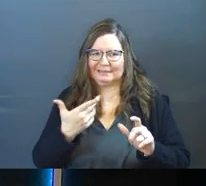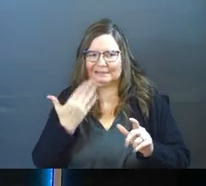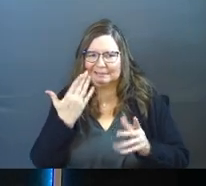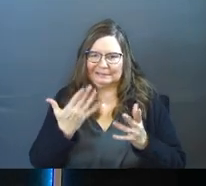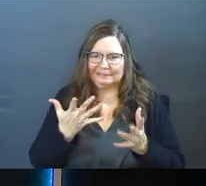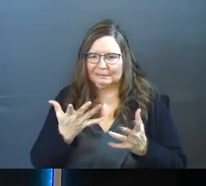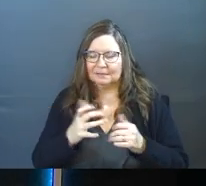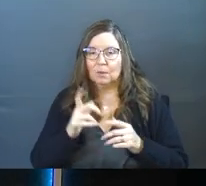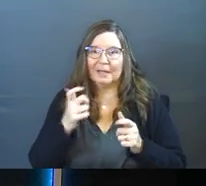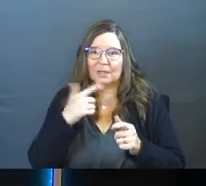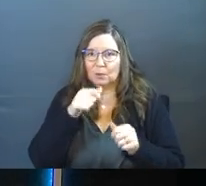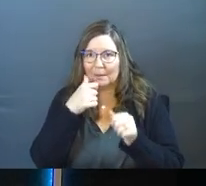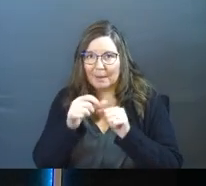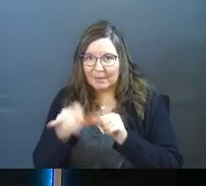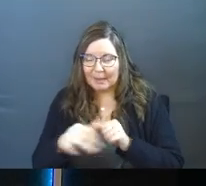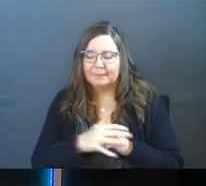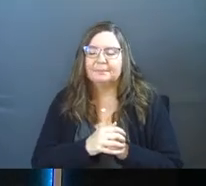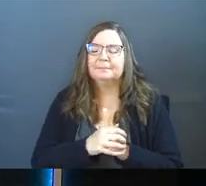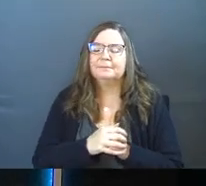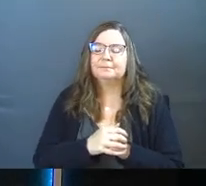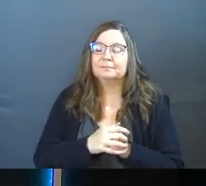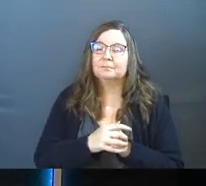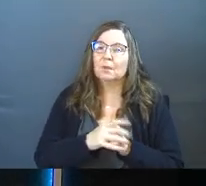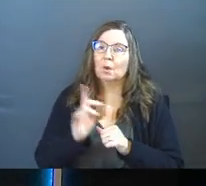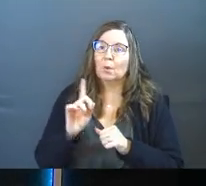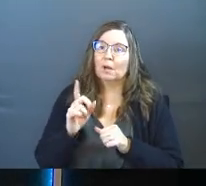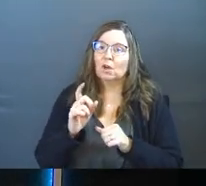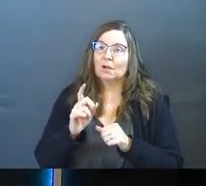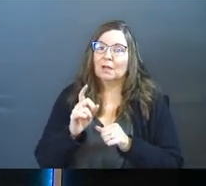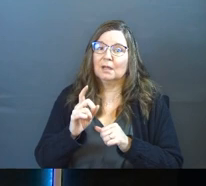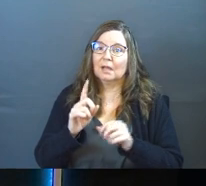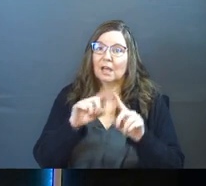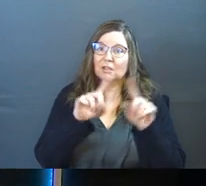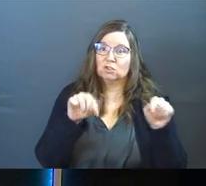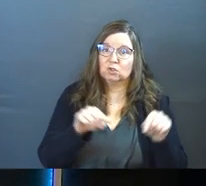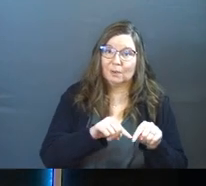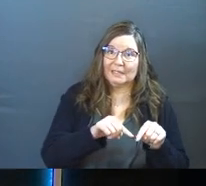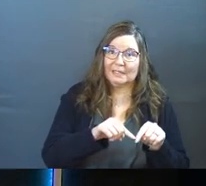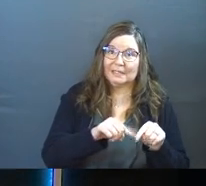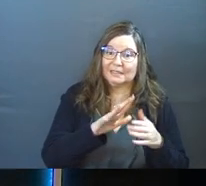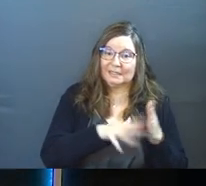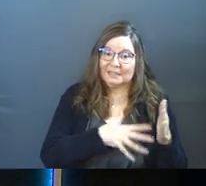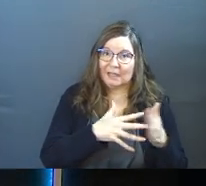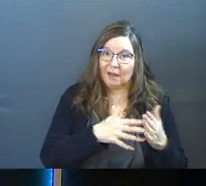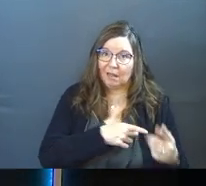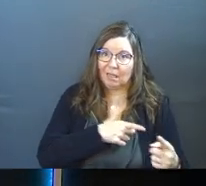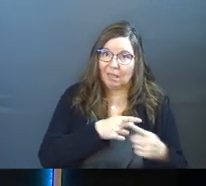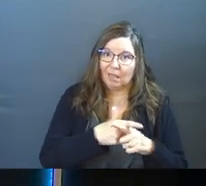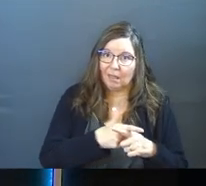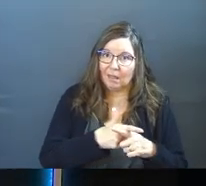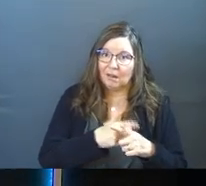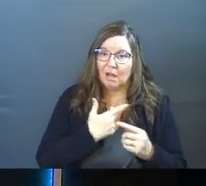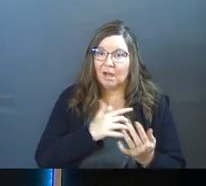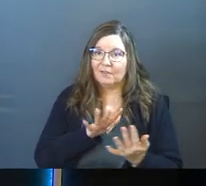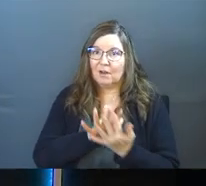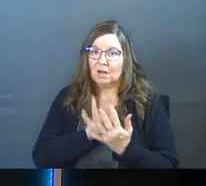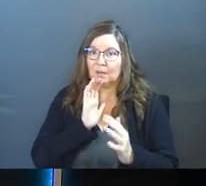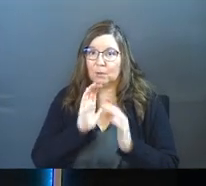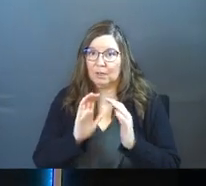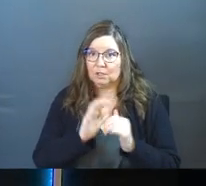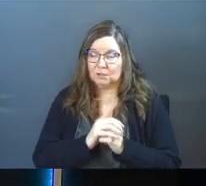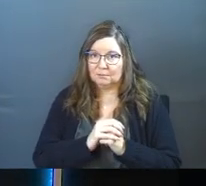identify with many of those, so I need to remember. But where have screens and schedules gotten in the way of our